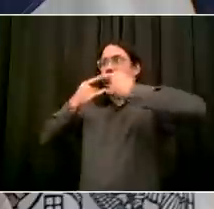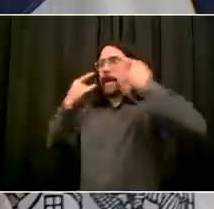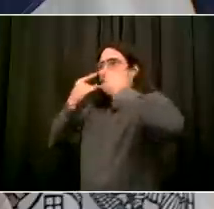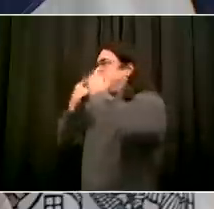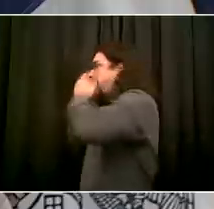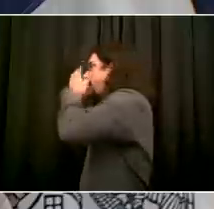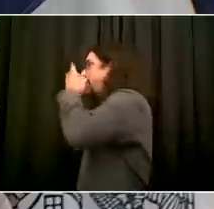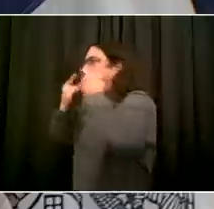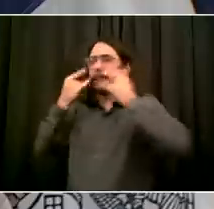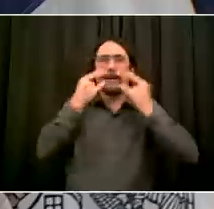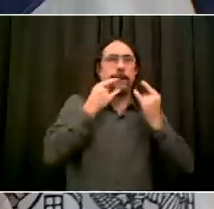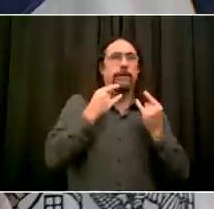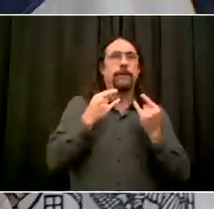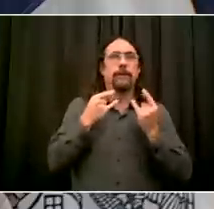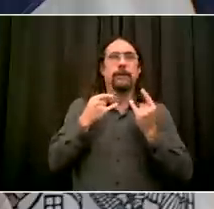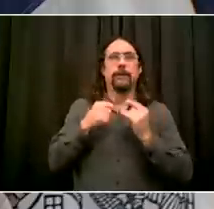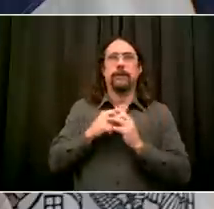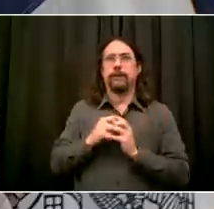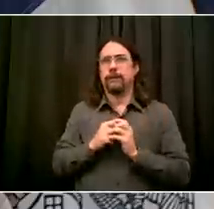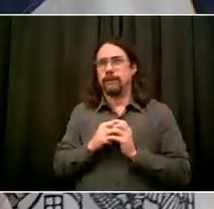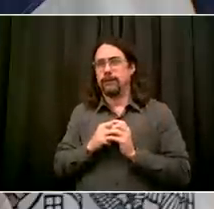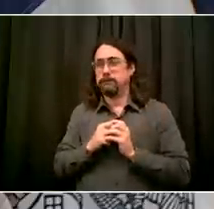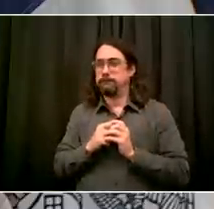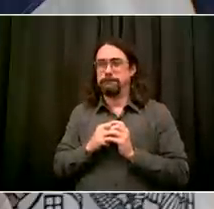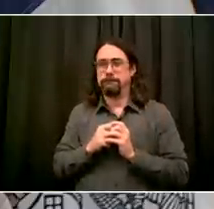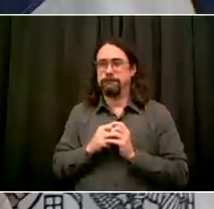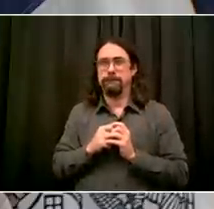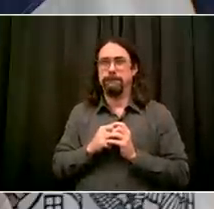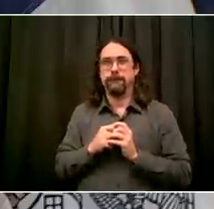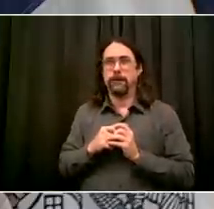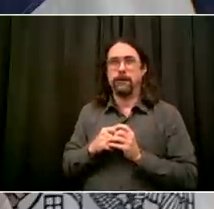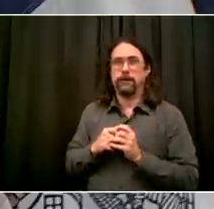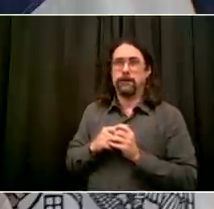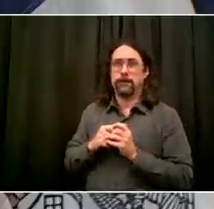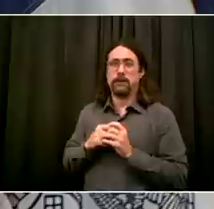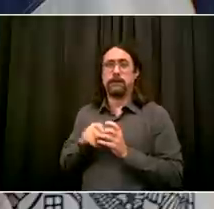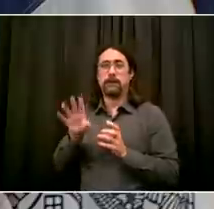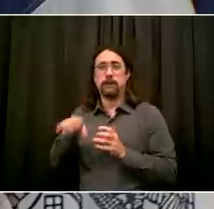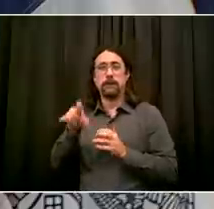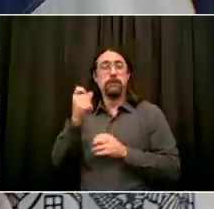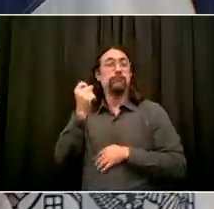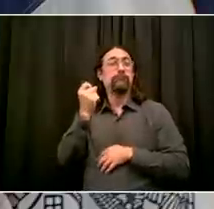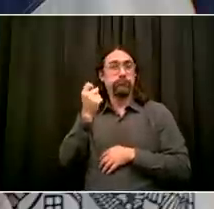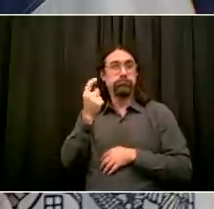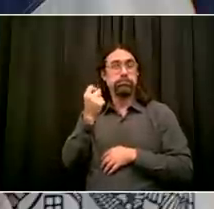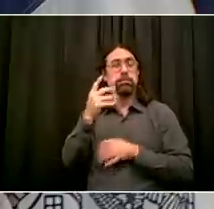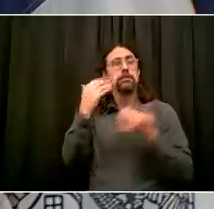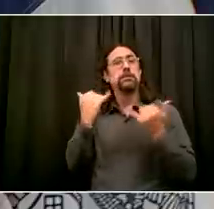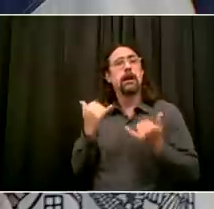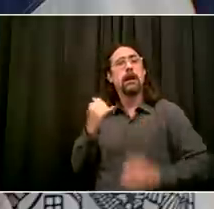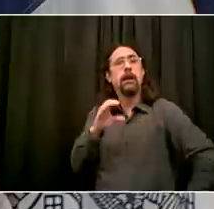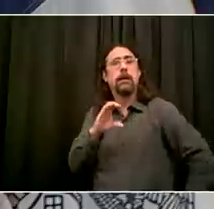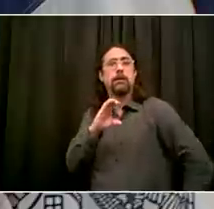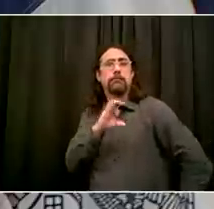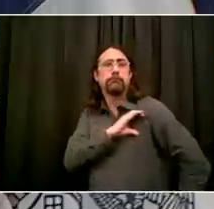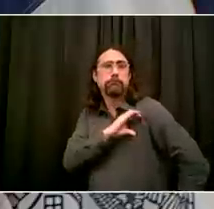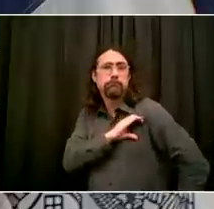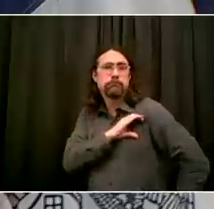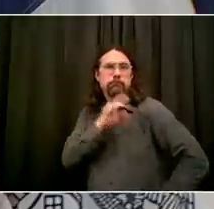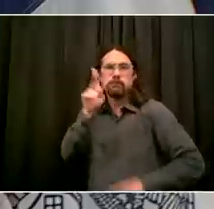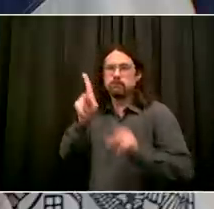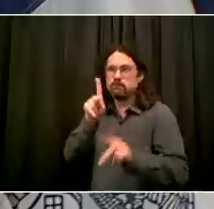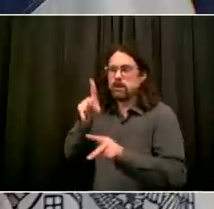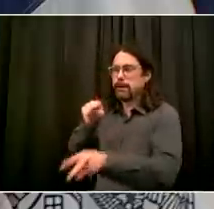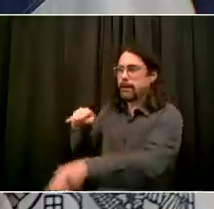and you are talking about. Look, that's not the way I would define it, because we have been working with community leaders and